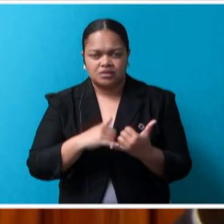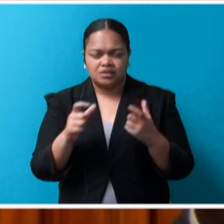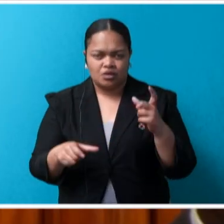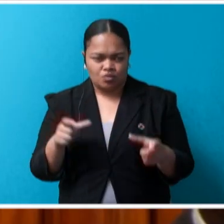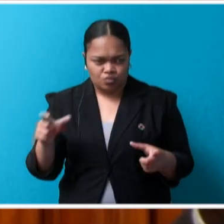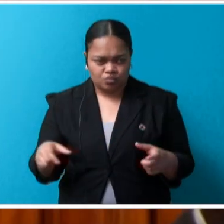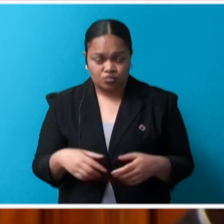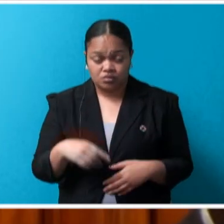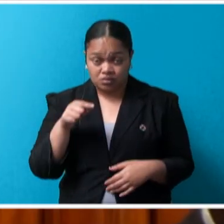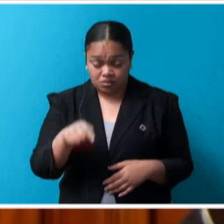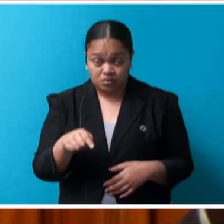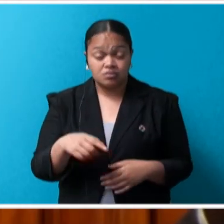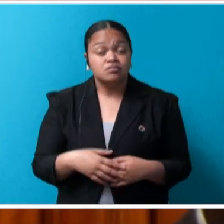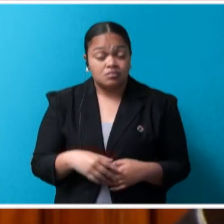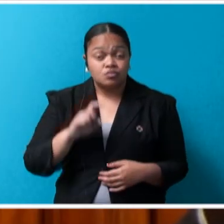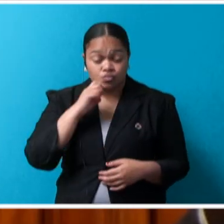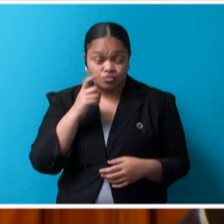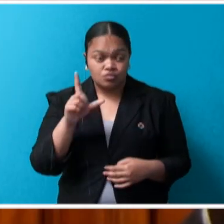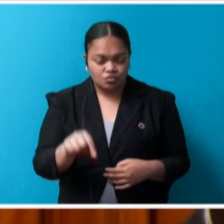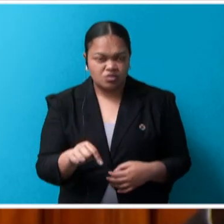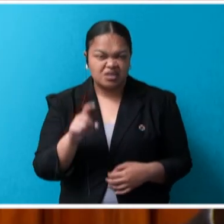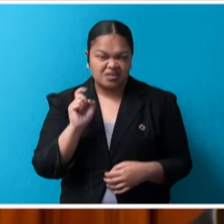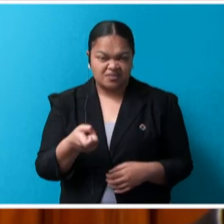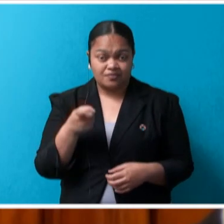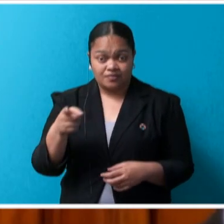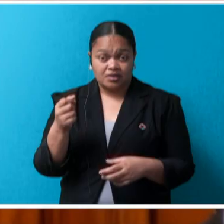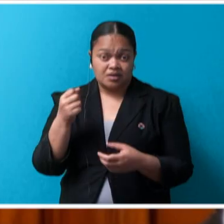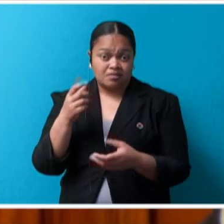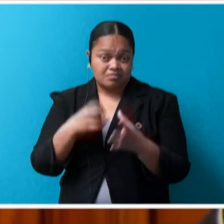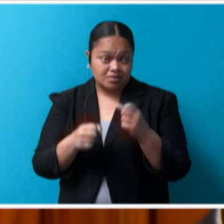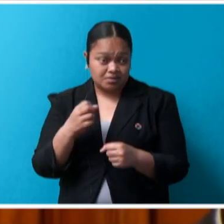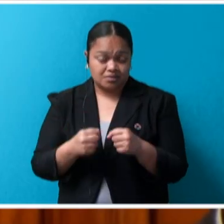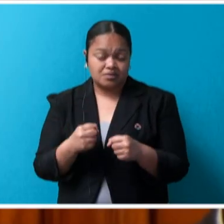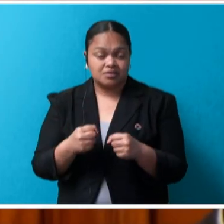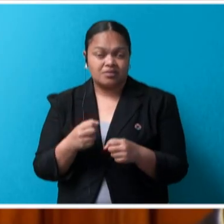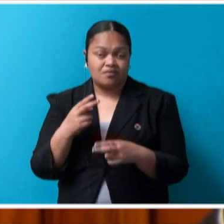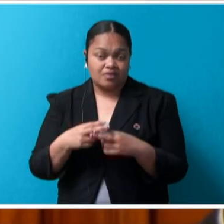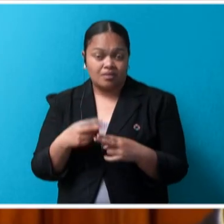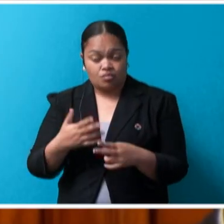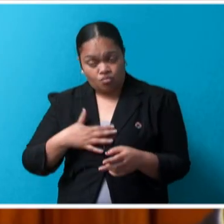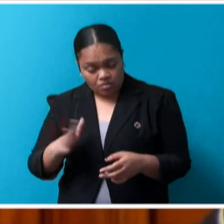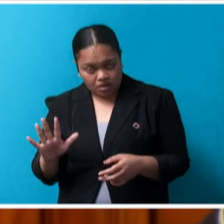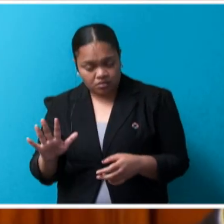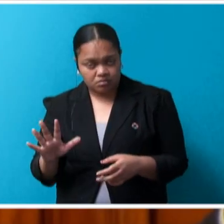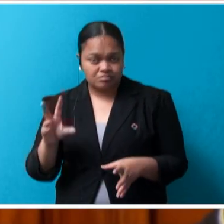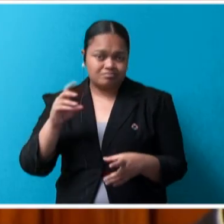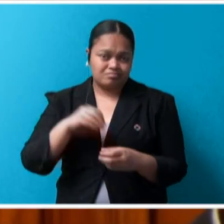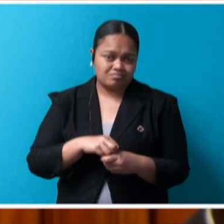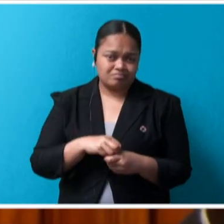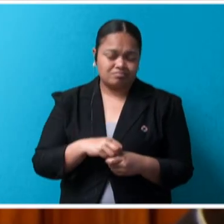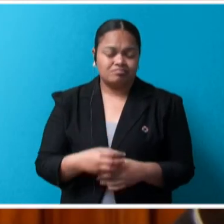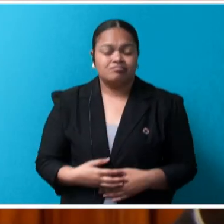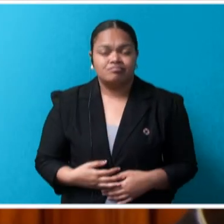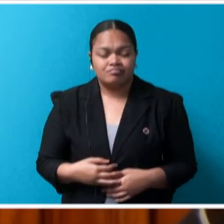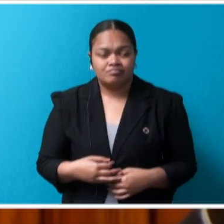This avenue could be pursued should the dairy farmers choose to support such an option. Mr. Speaker, sir,